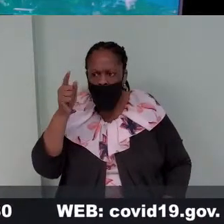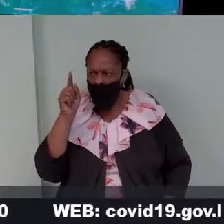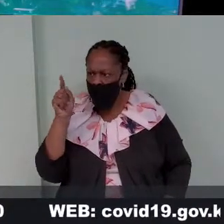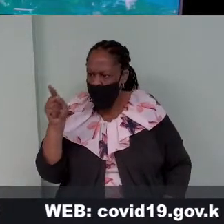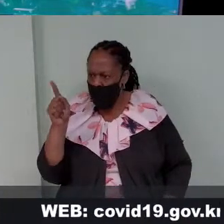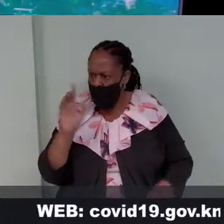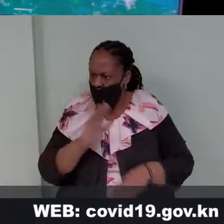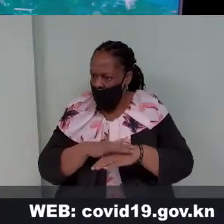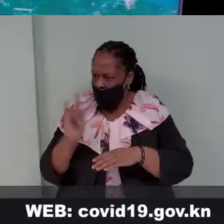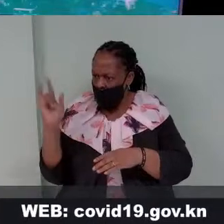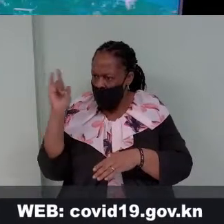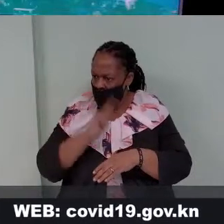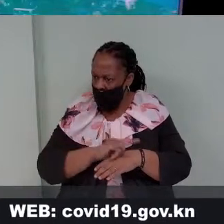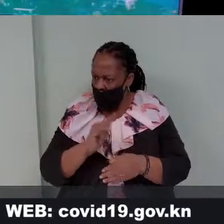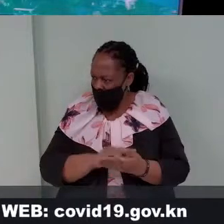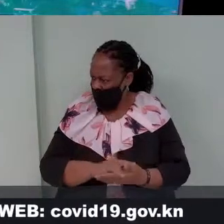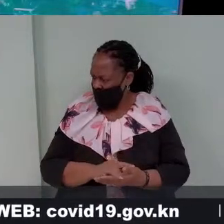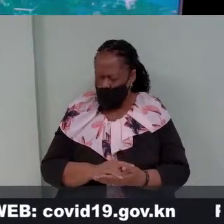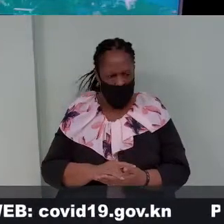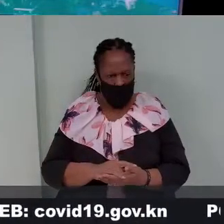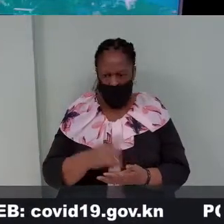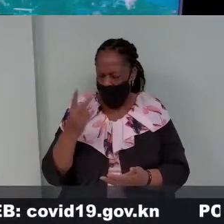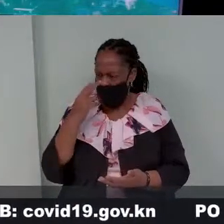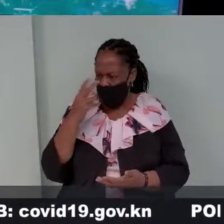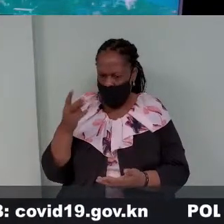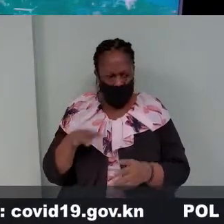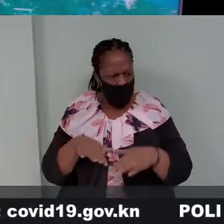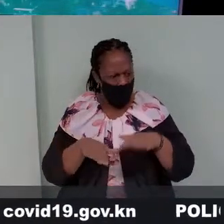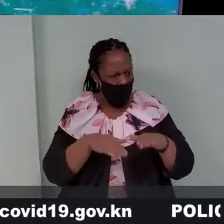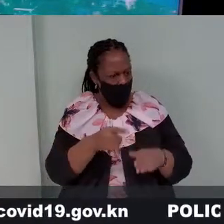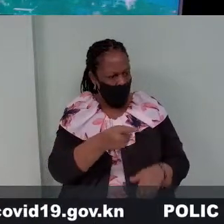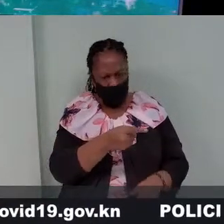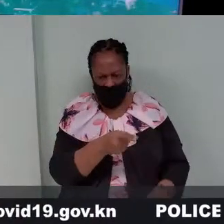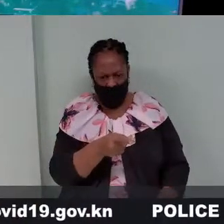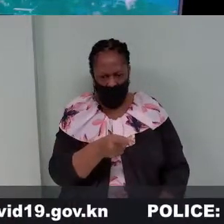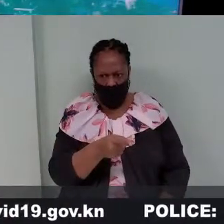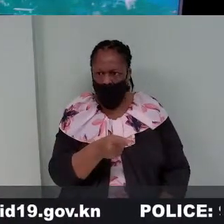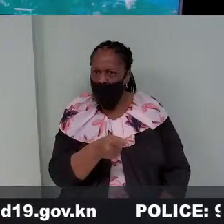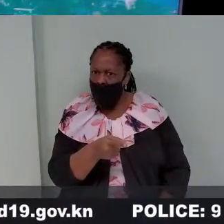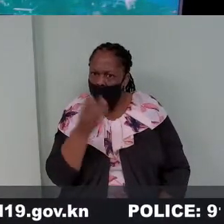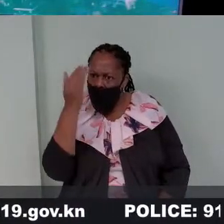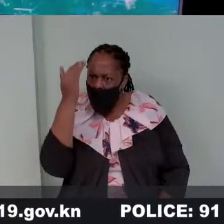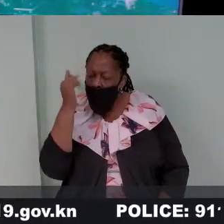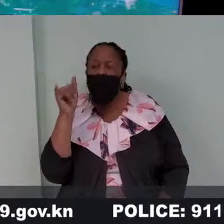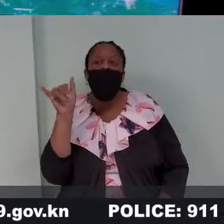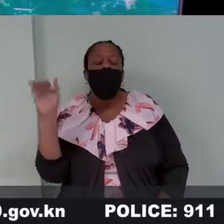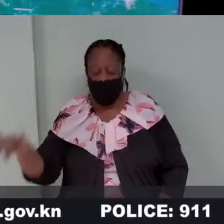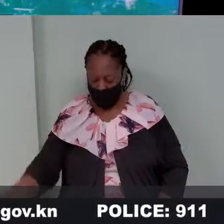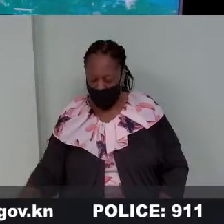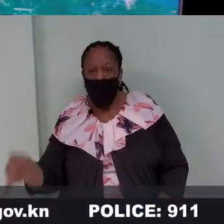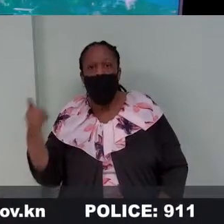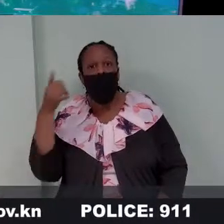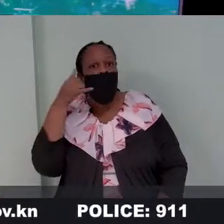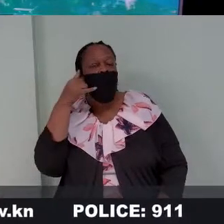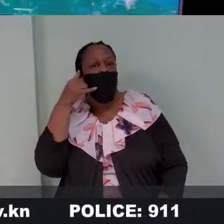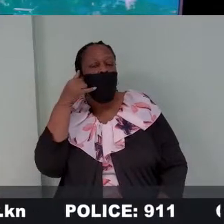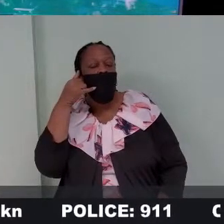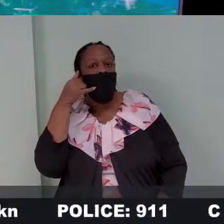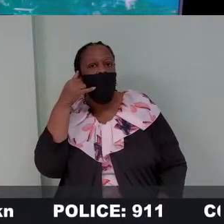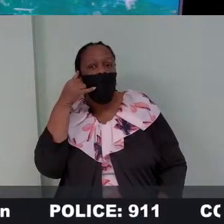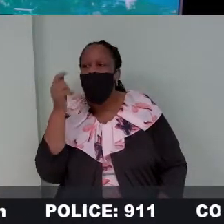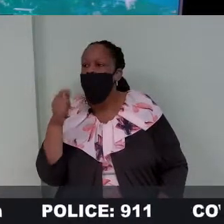and you see them walking down the road 2, 3, 4, 5 days later, or 10 days later, or even 13 days later, then you need to